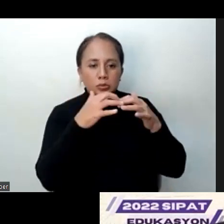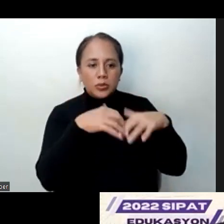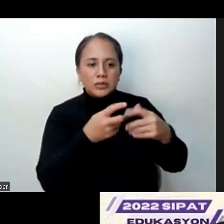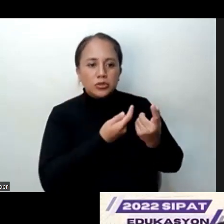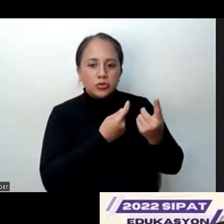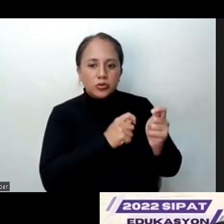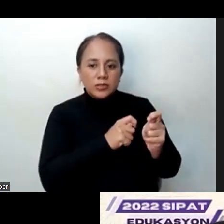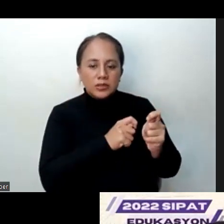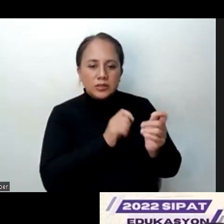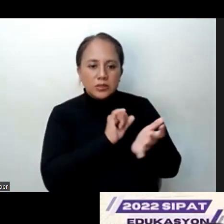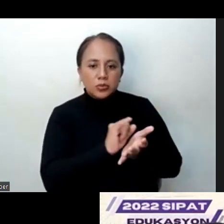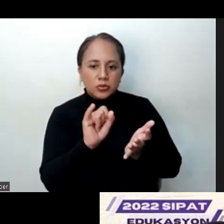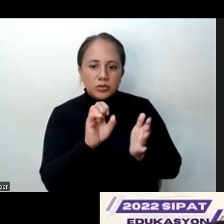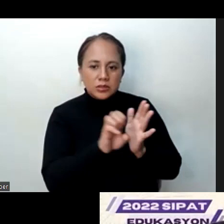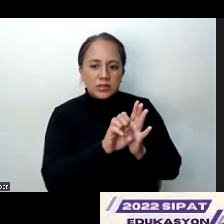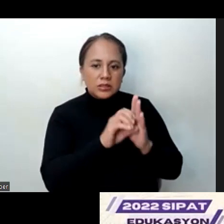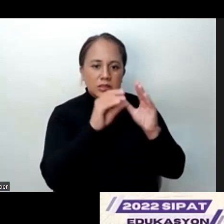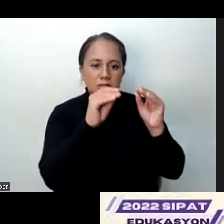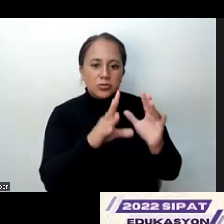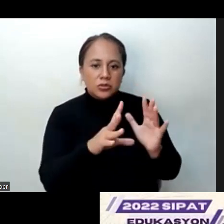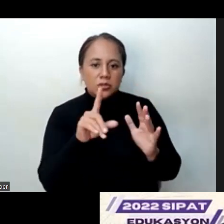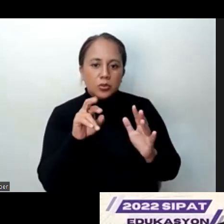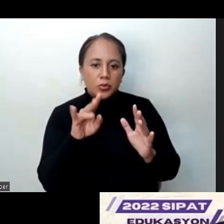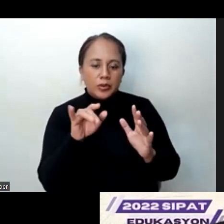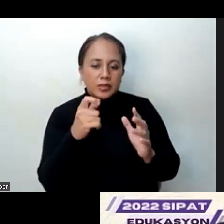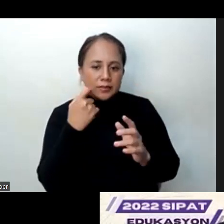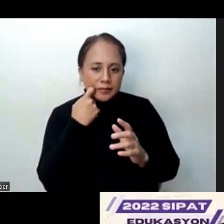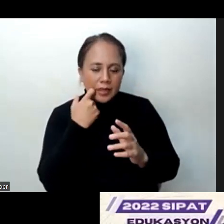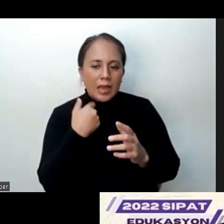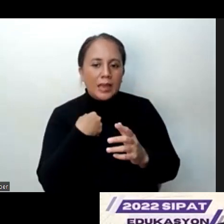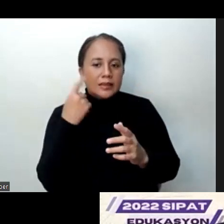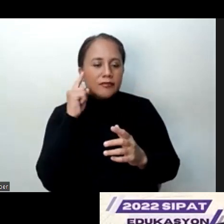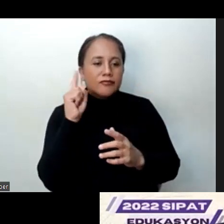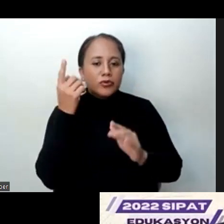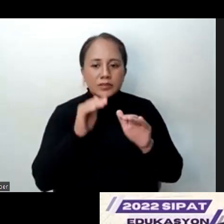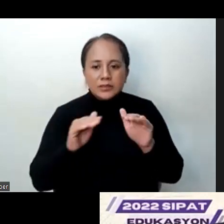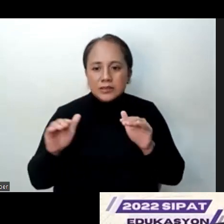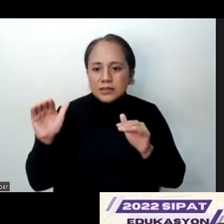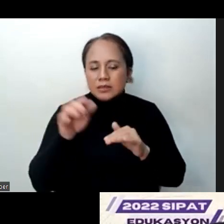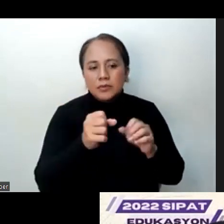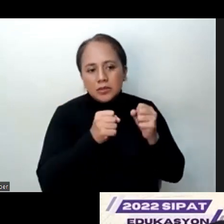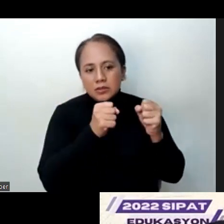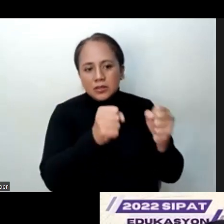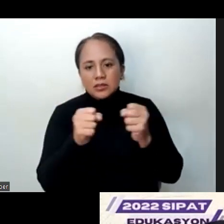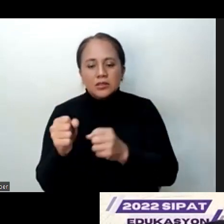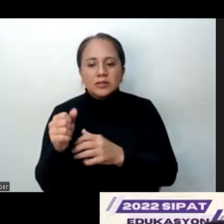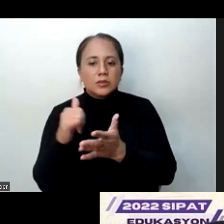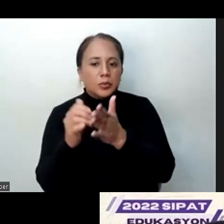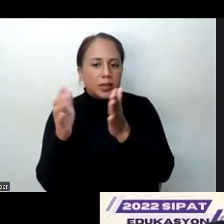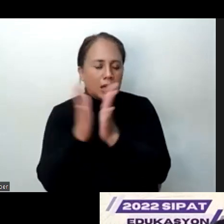sa institutions, like Teacher Lorina mentioned. So yun yung, I think, first step or first strategy nila. Kaya we ask